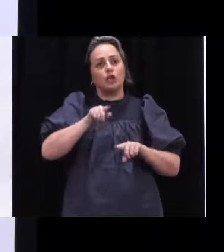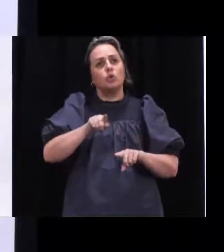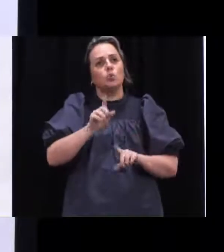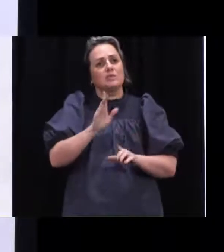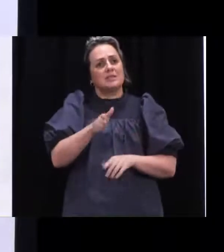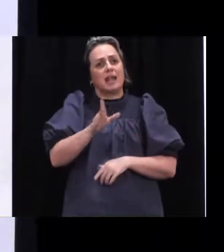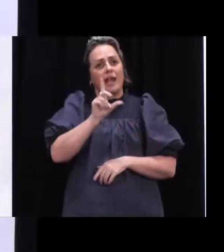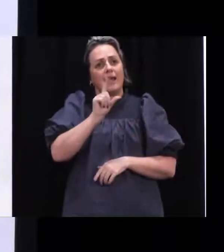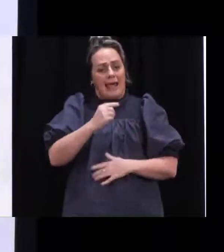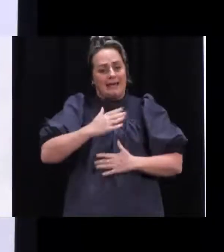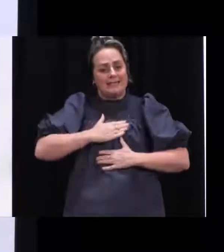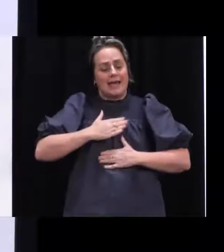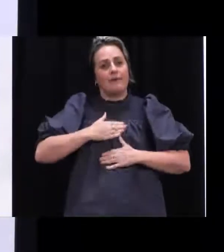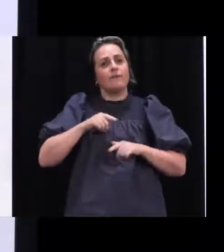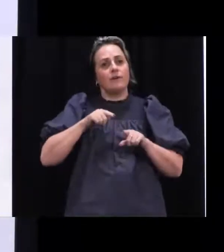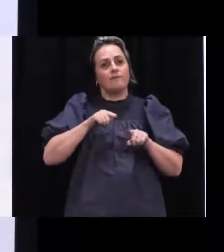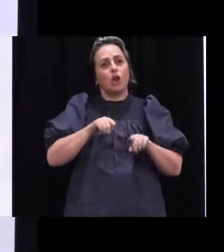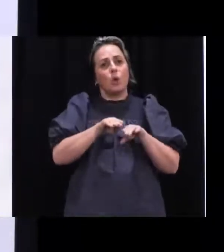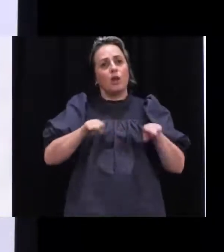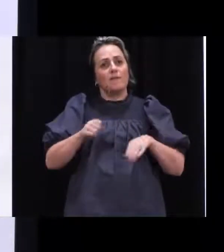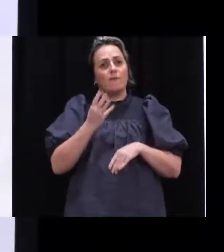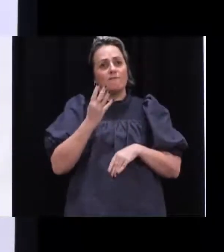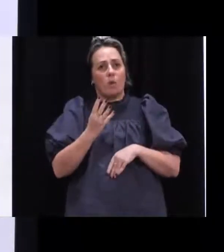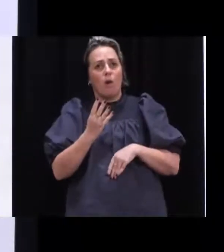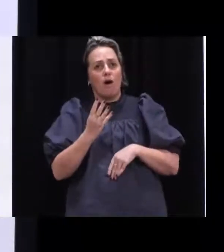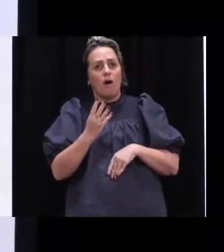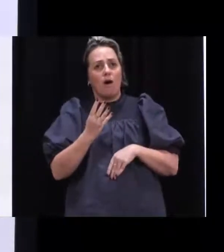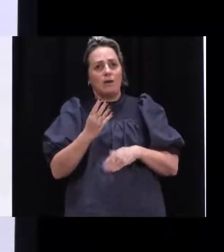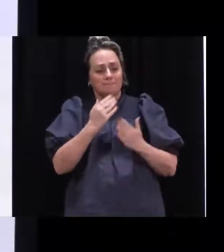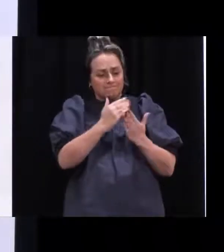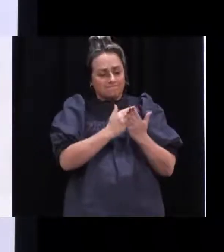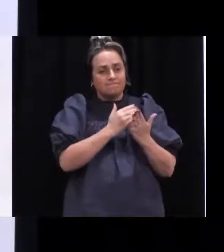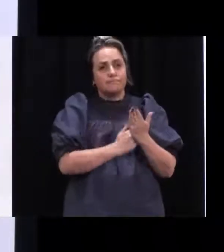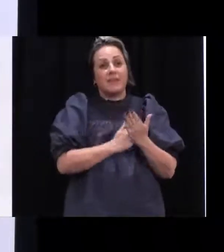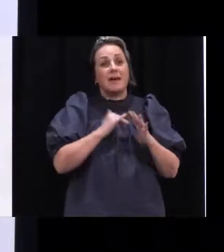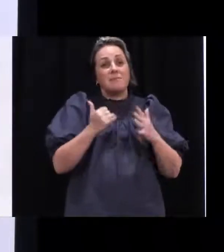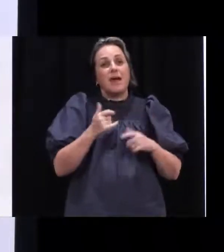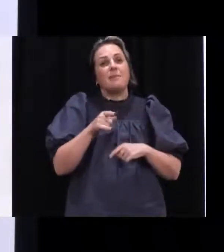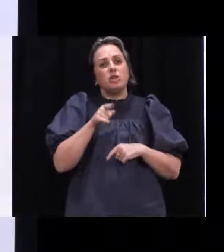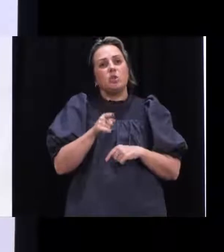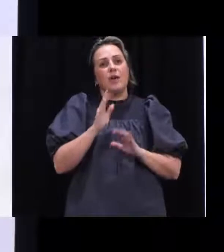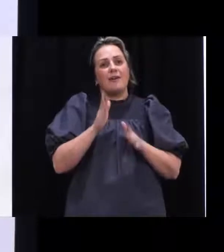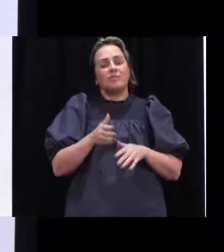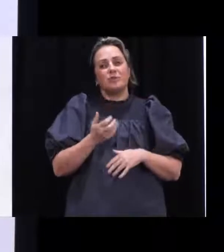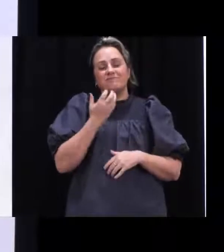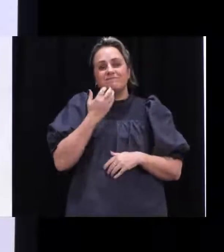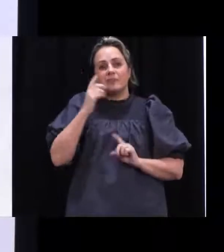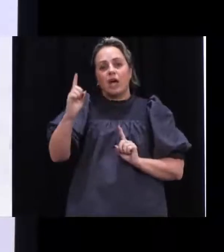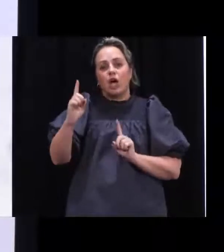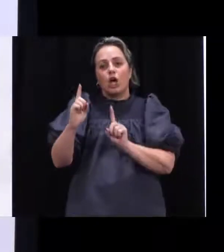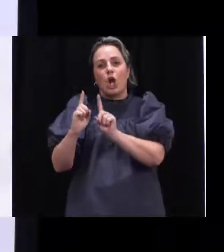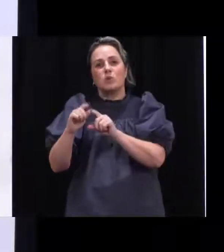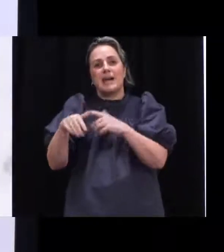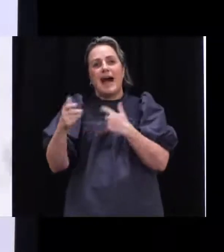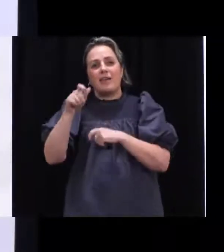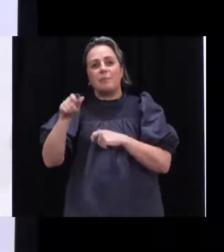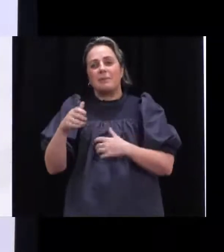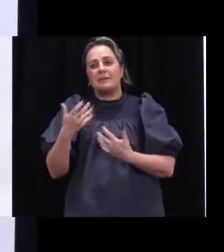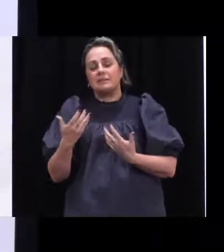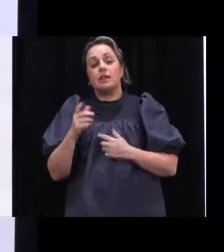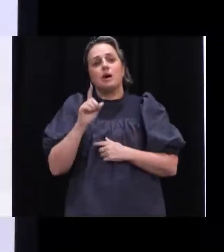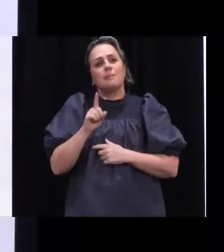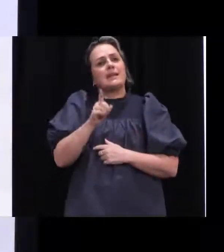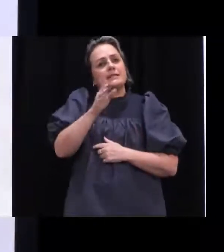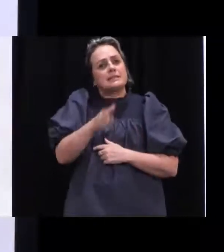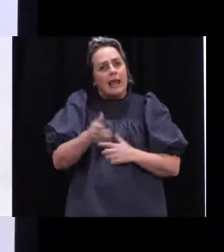safe under Alert Level 4. Some may have had to breach their bubble due to the emergency situation they faced, but we encourage them